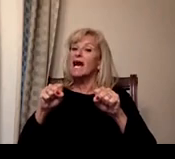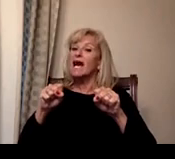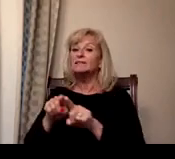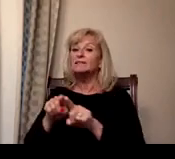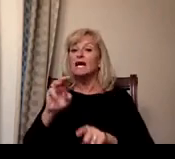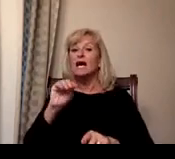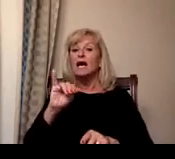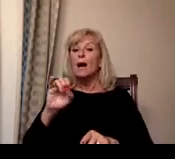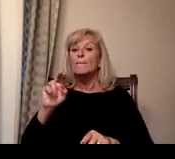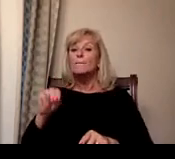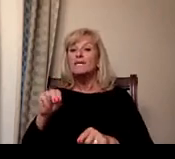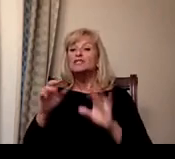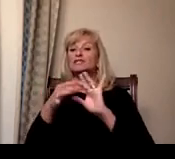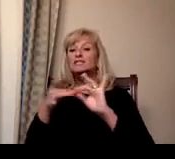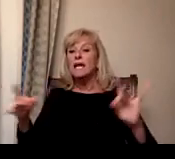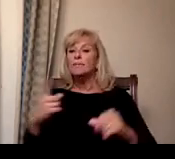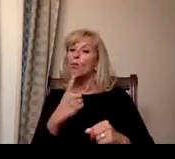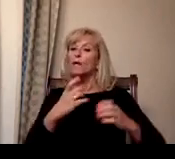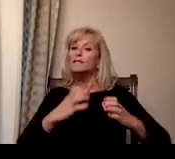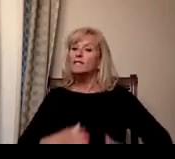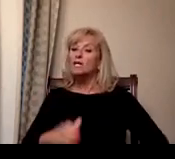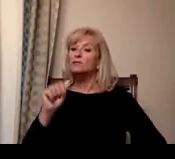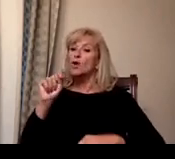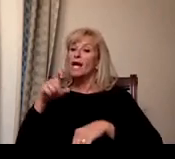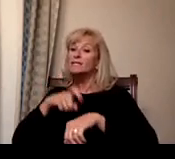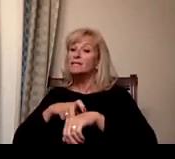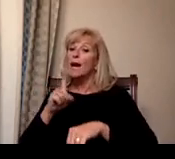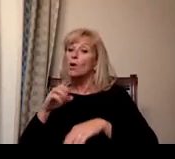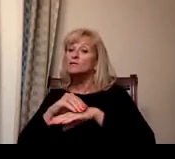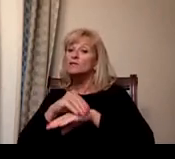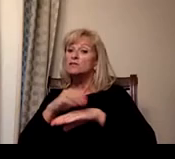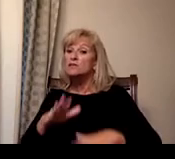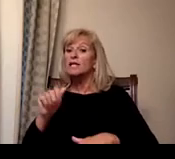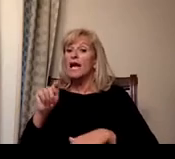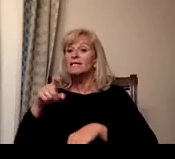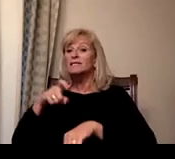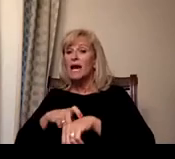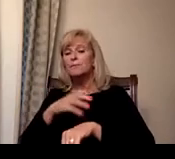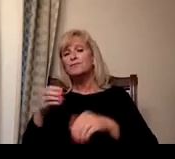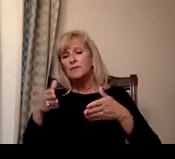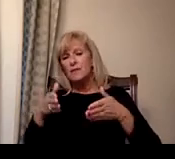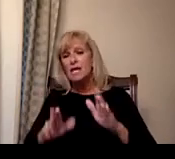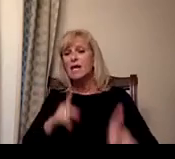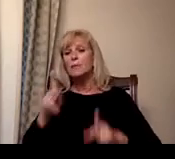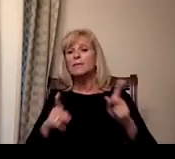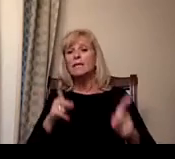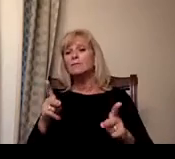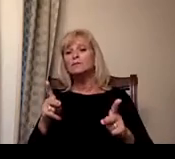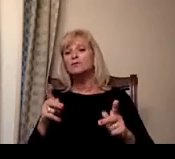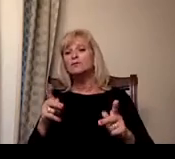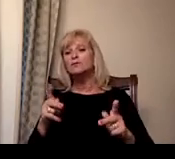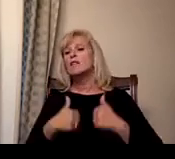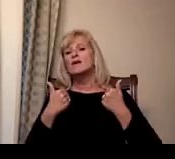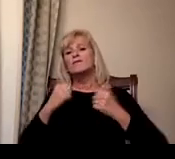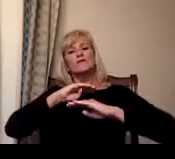if you will. One customer at a time, one consultant at a time, and really allowing people to live their wildest dreams.